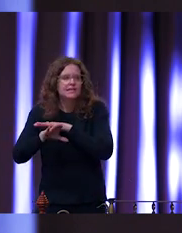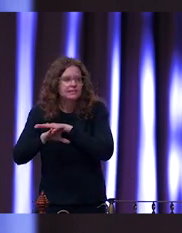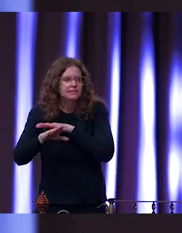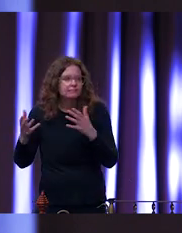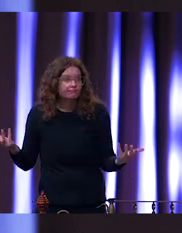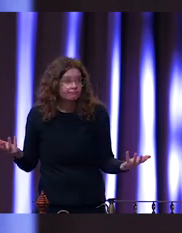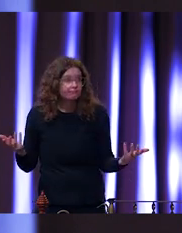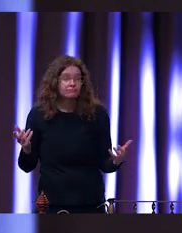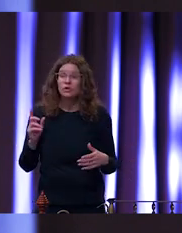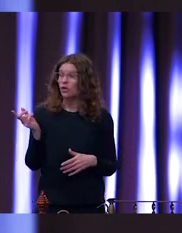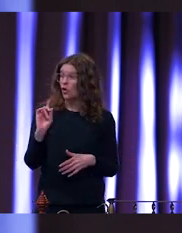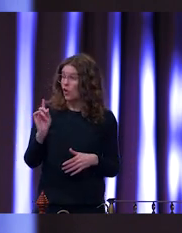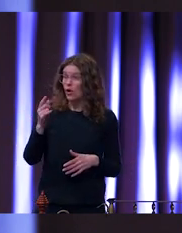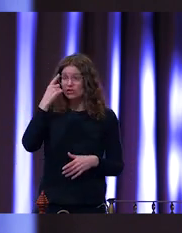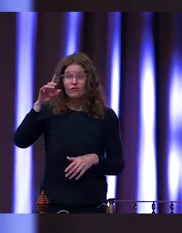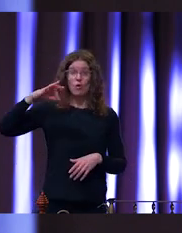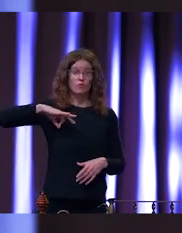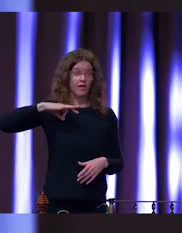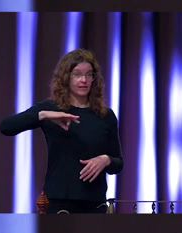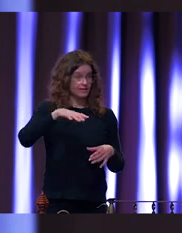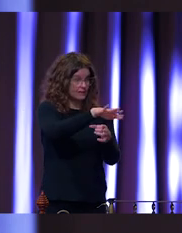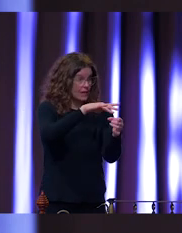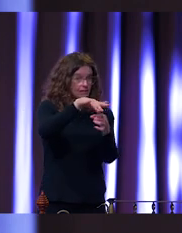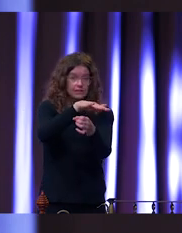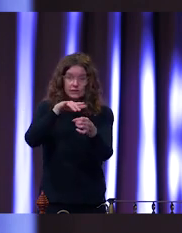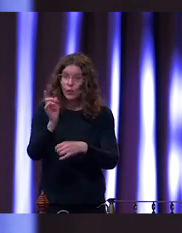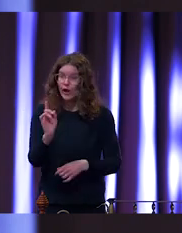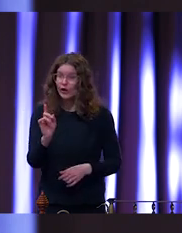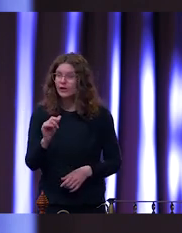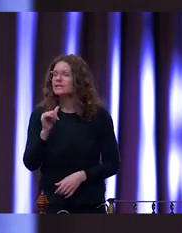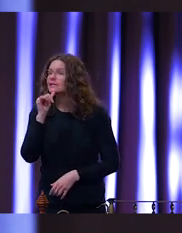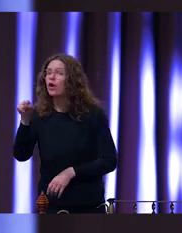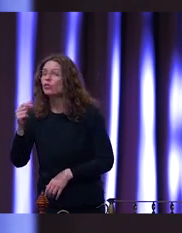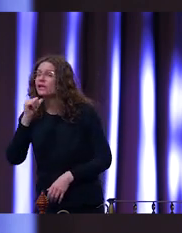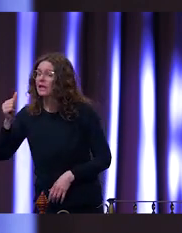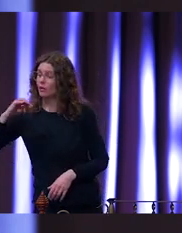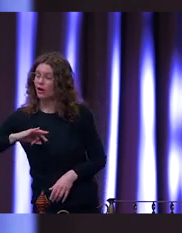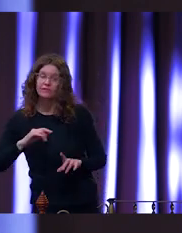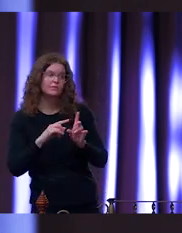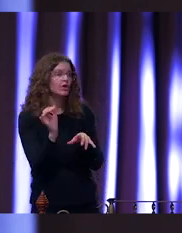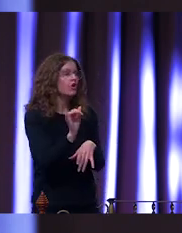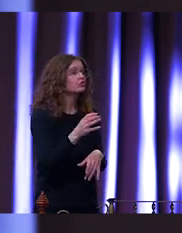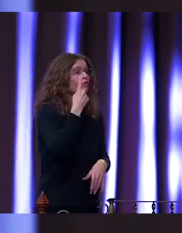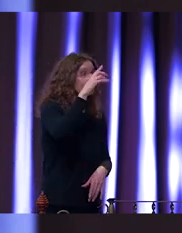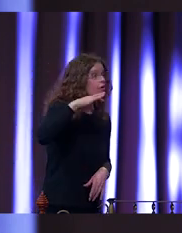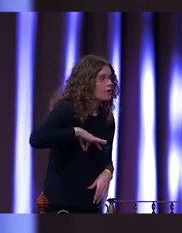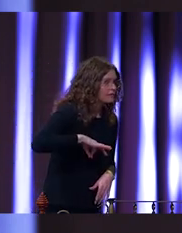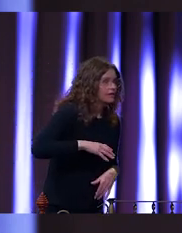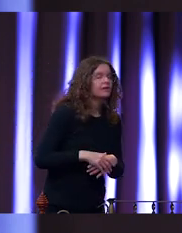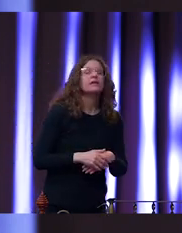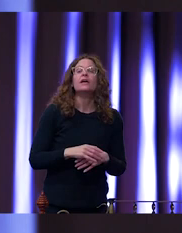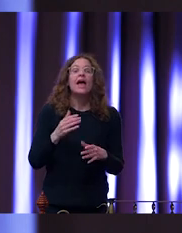Where are the for-profit spaces, right? Because it's not just the ecosystem of the nonprofits that we're talking about, but we're talking about everything related to arts and